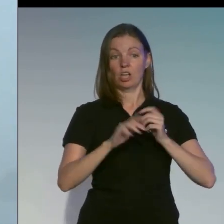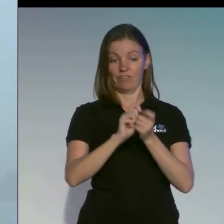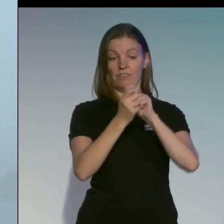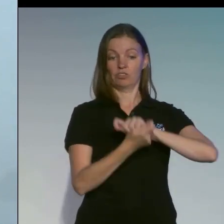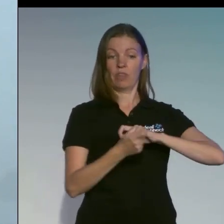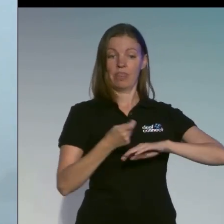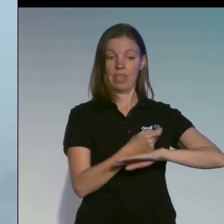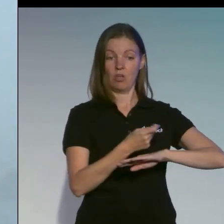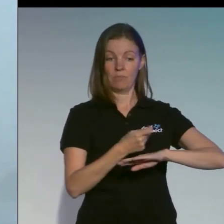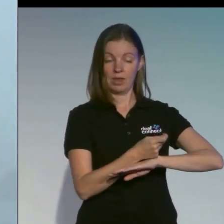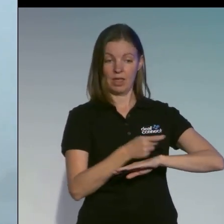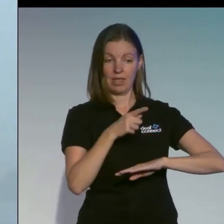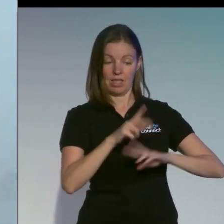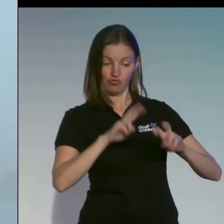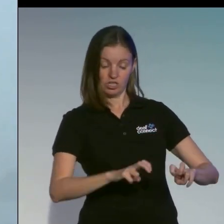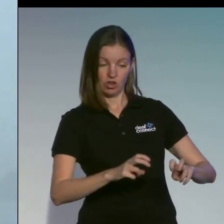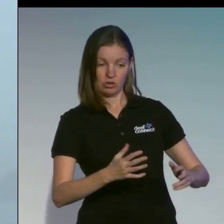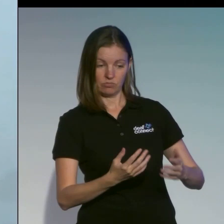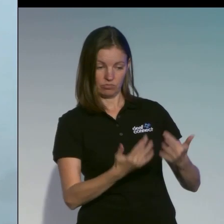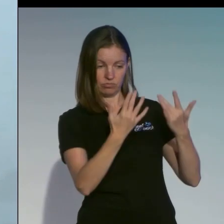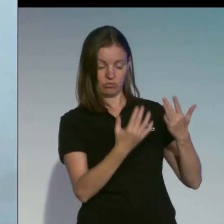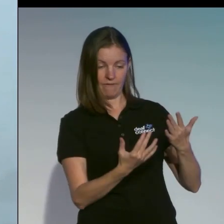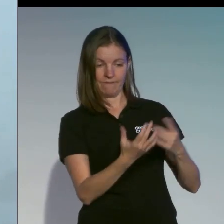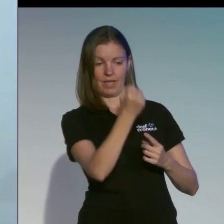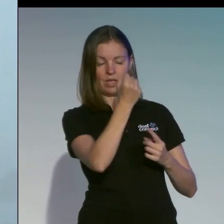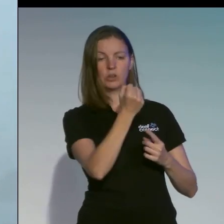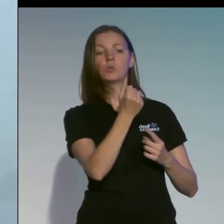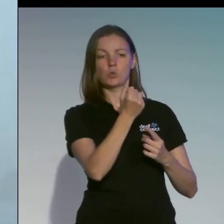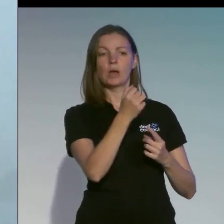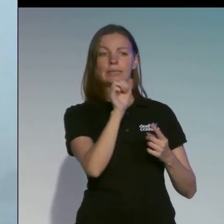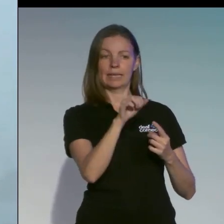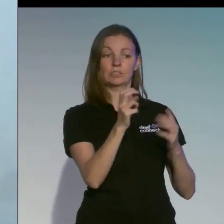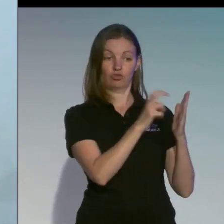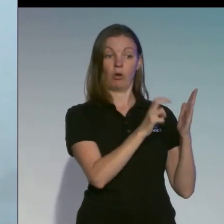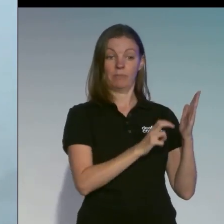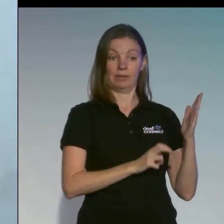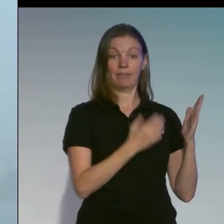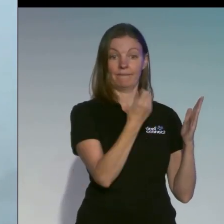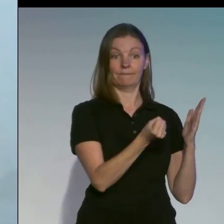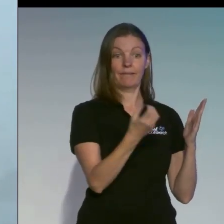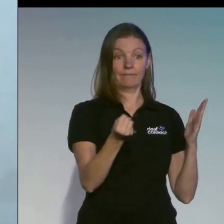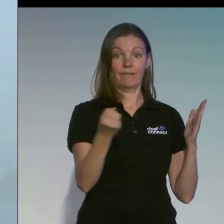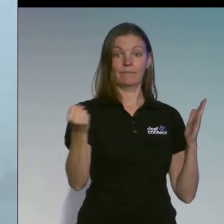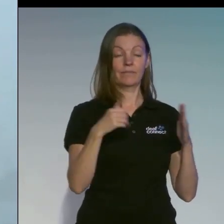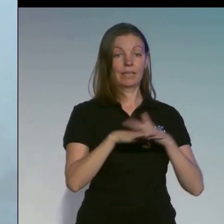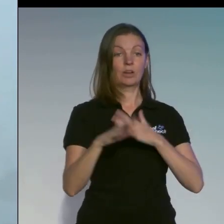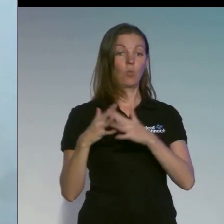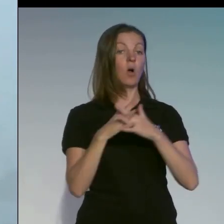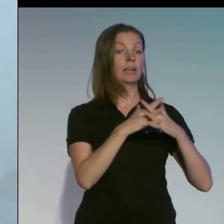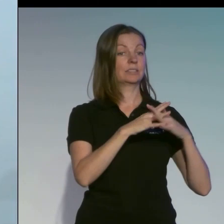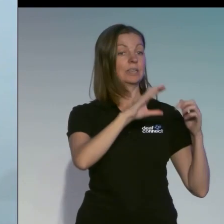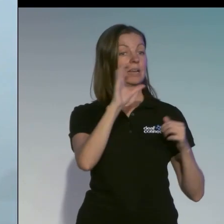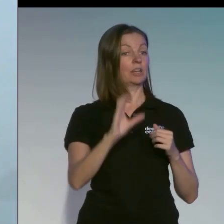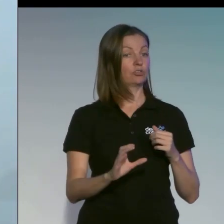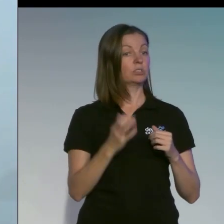that although conversion practices has been documented very well, actually, in Western countries, no in-depth